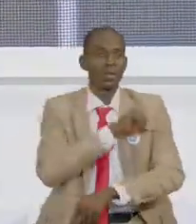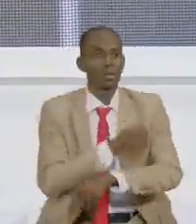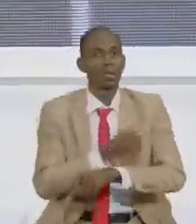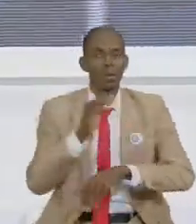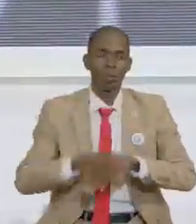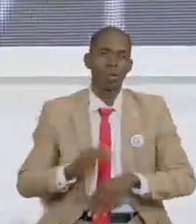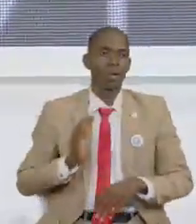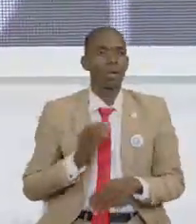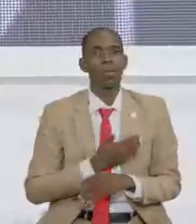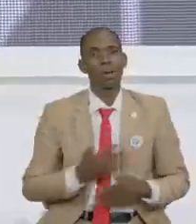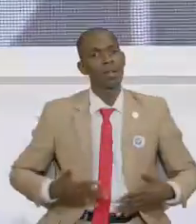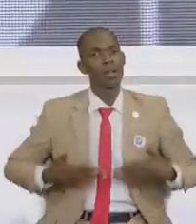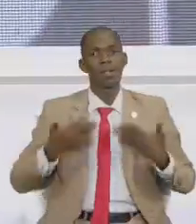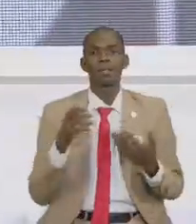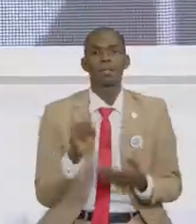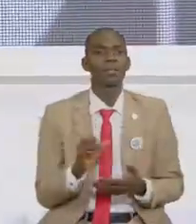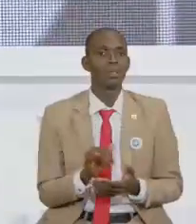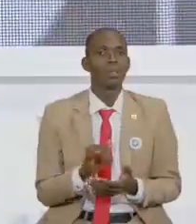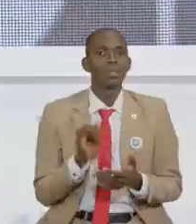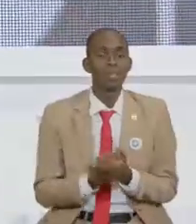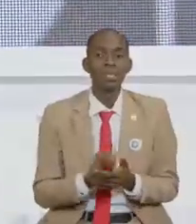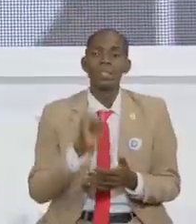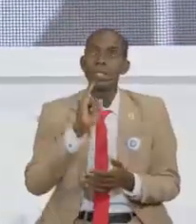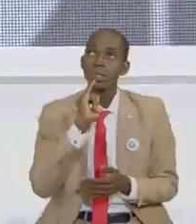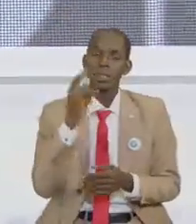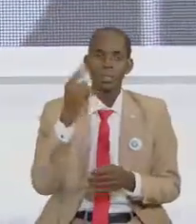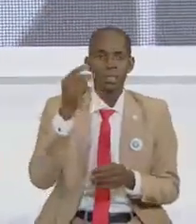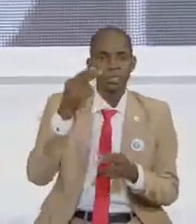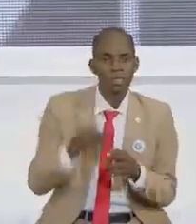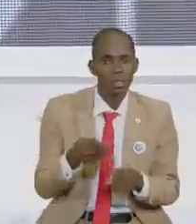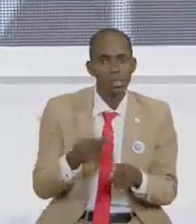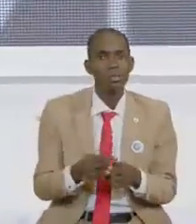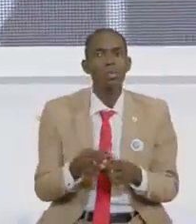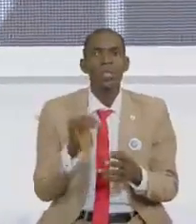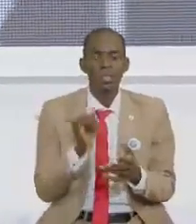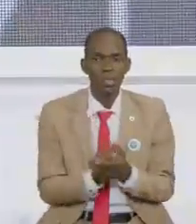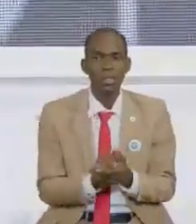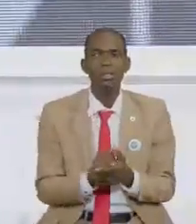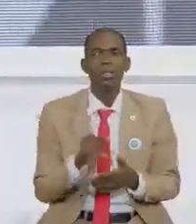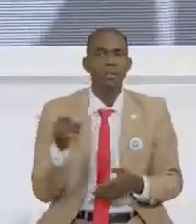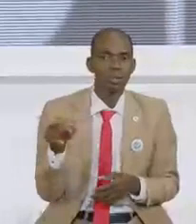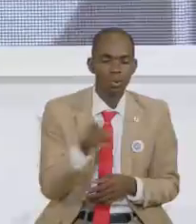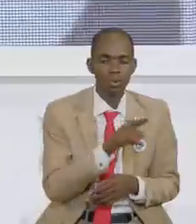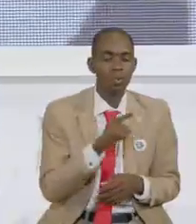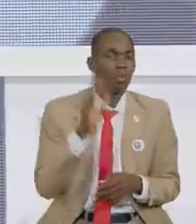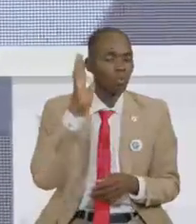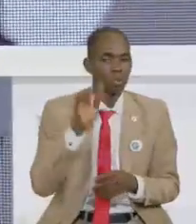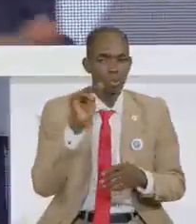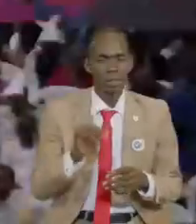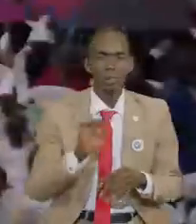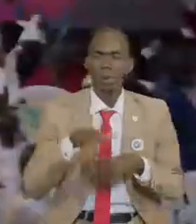lives. That's the name that we go with all throughout life.